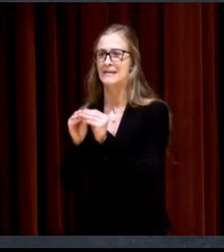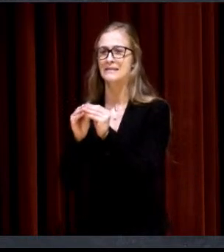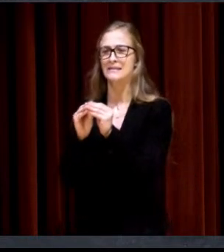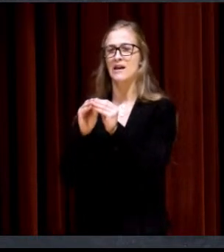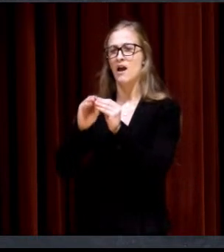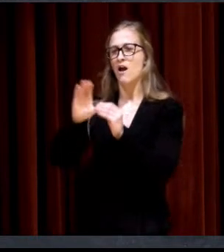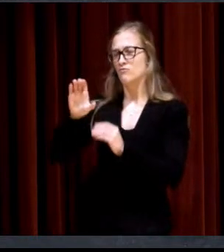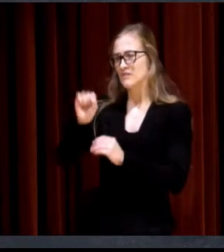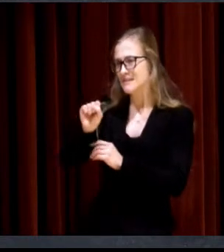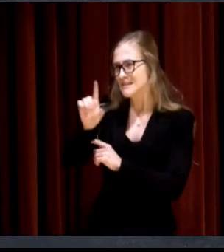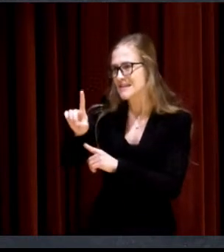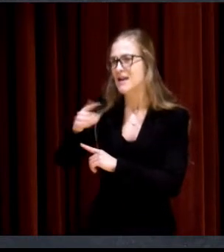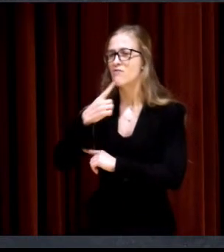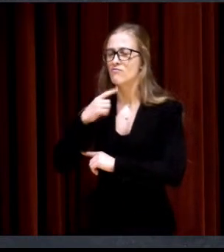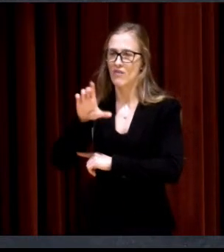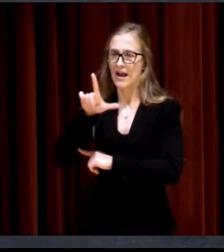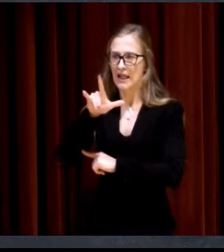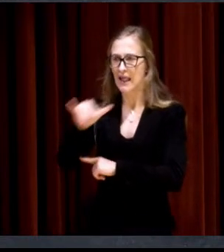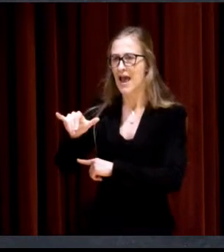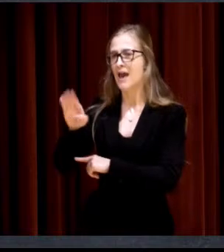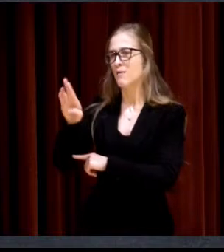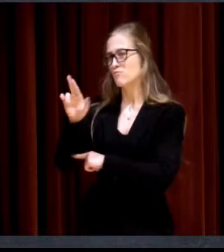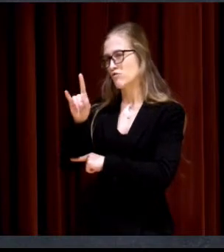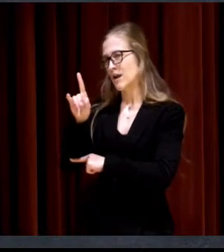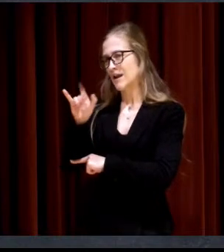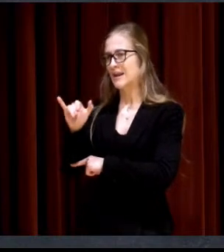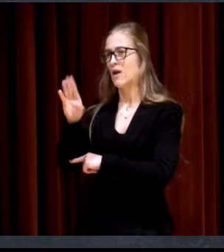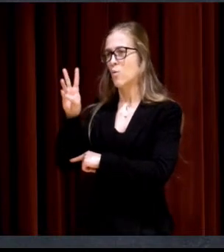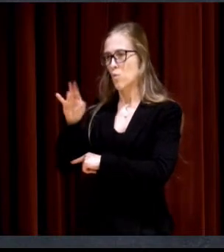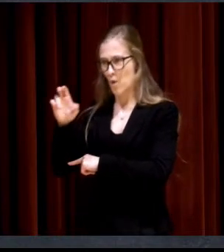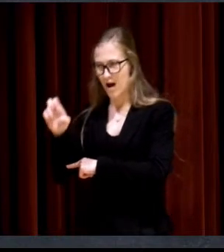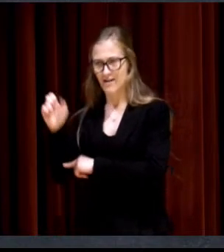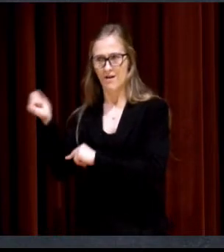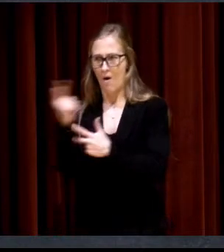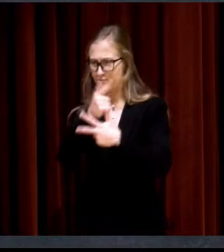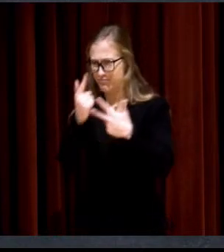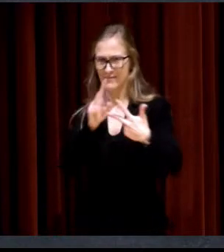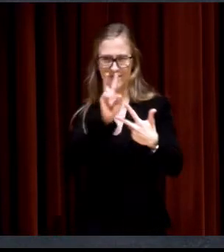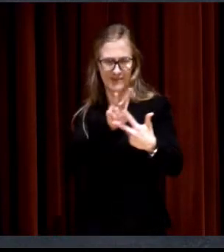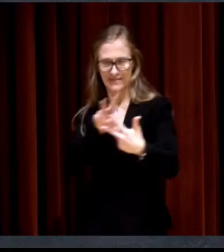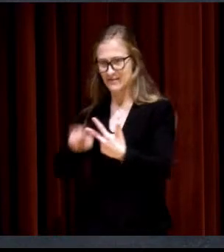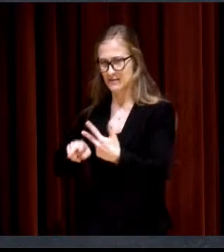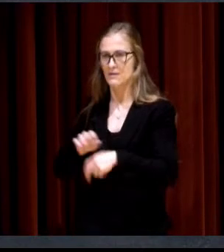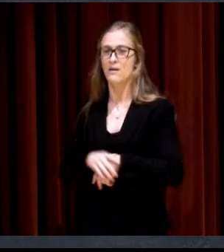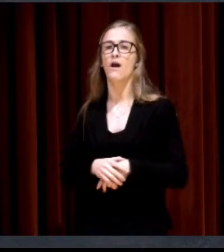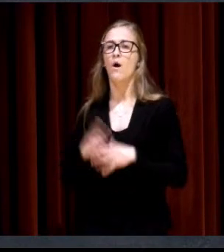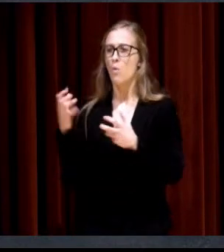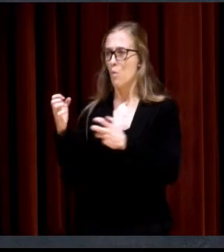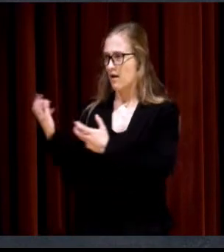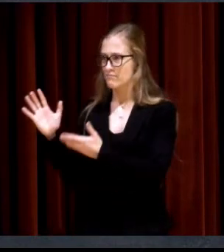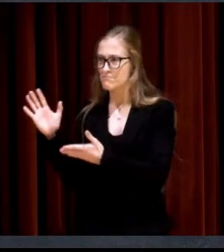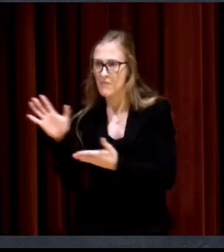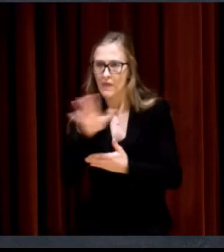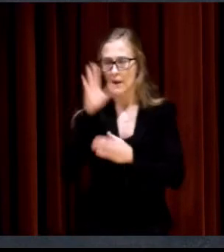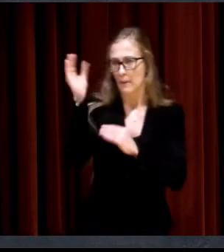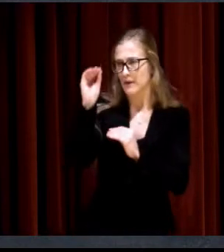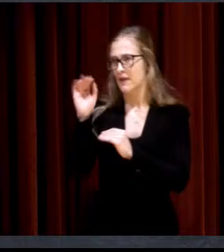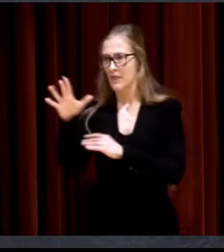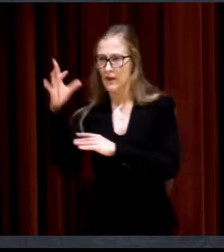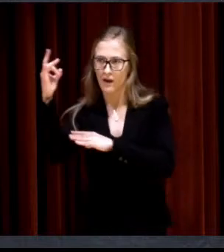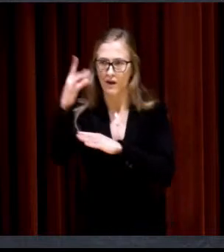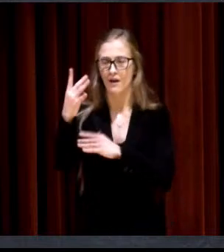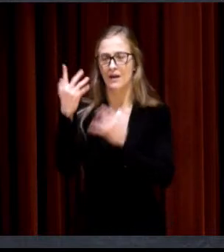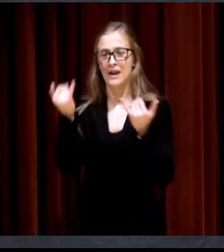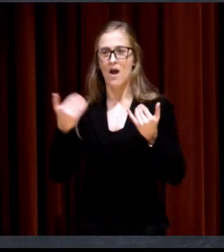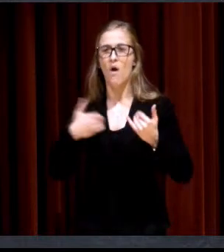and Brandywine. We've been back multiple times to answer questions, gather their feedback. We've now scheduled